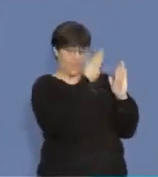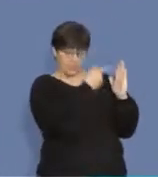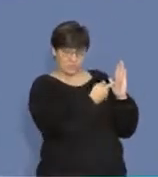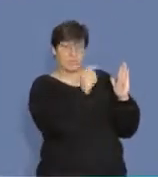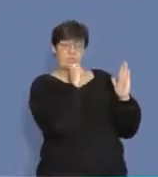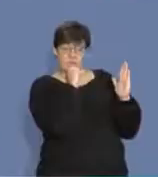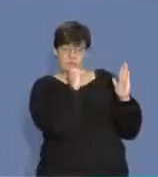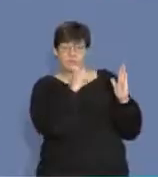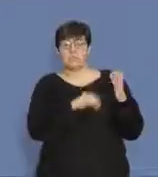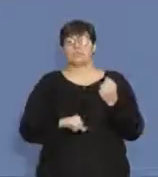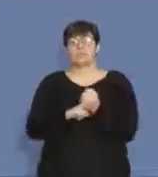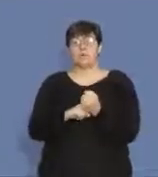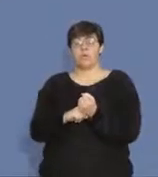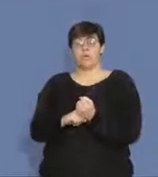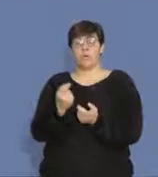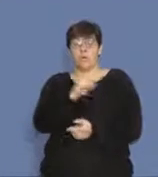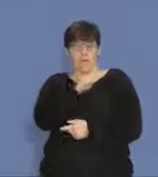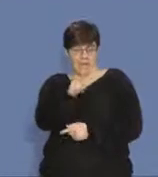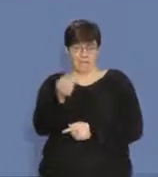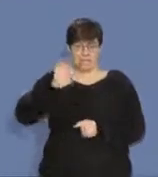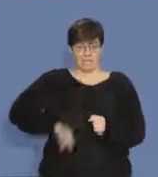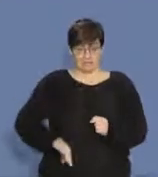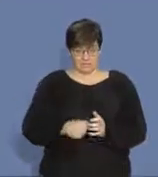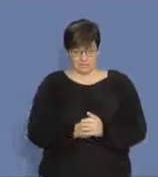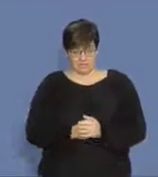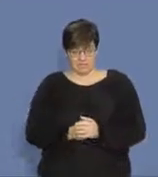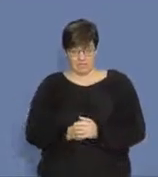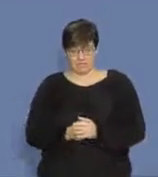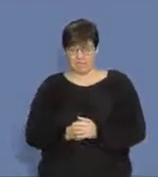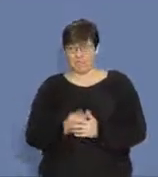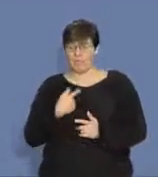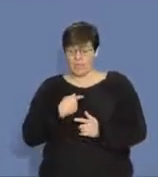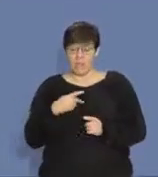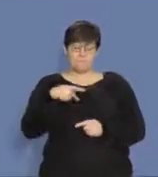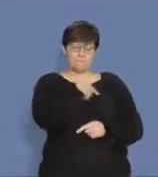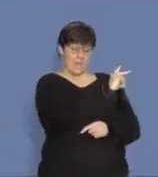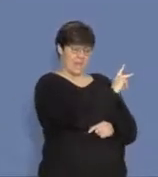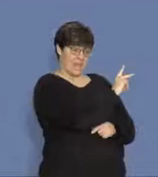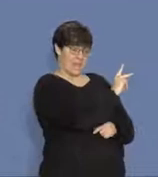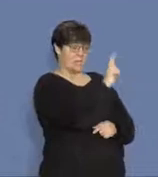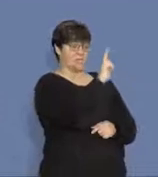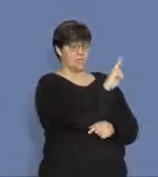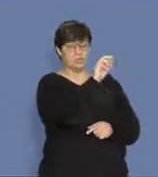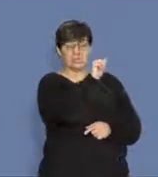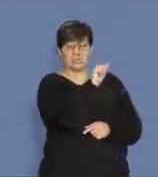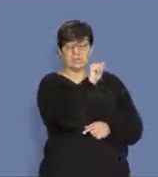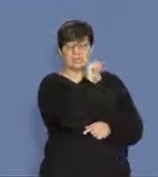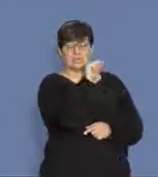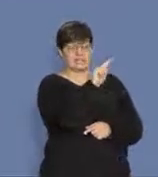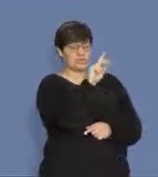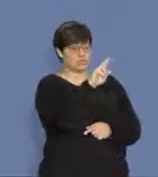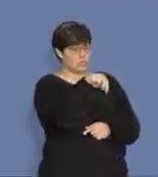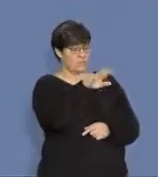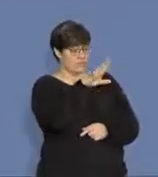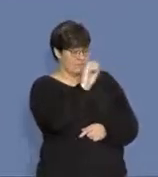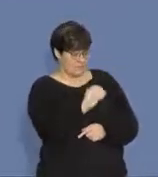to support your answer. And here you can clearly see it. Although we owe SARS an amount of 2,672 rand